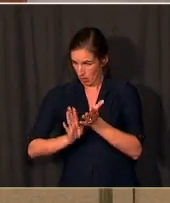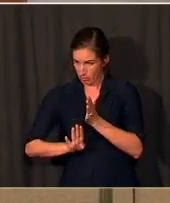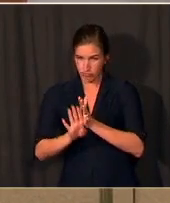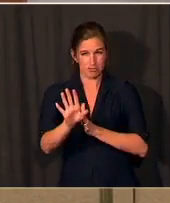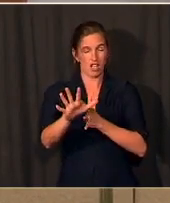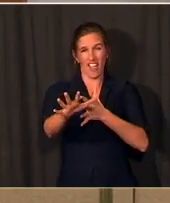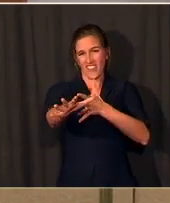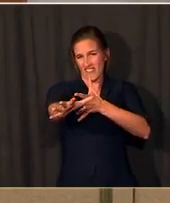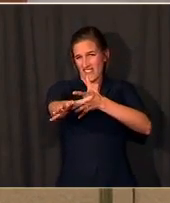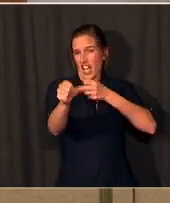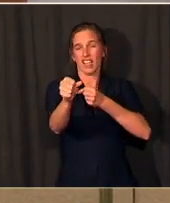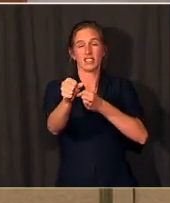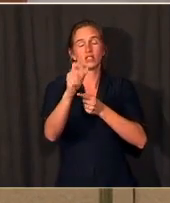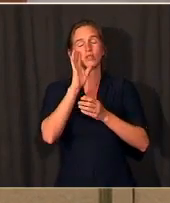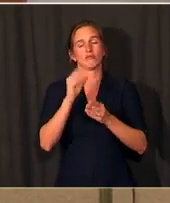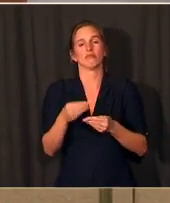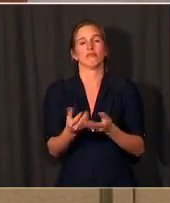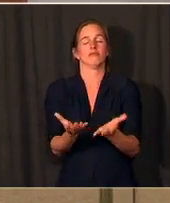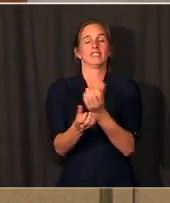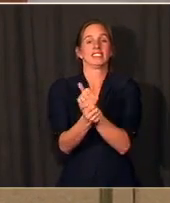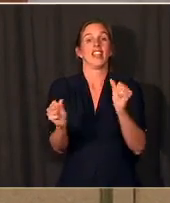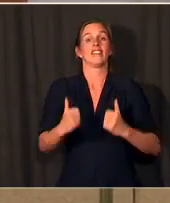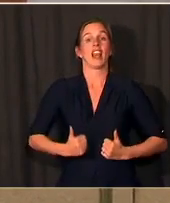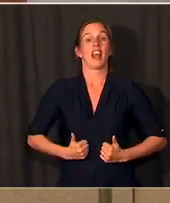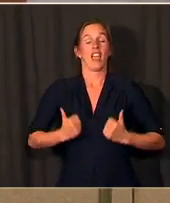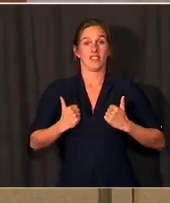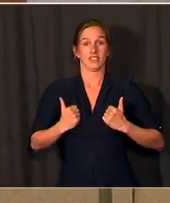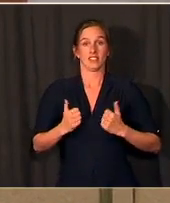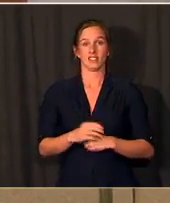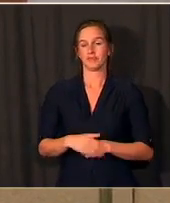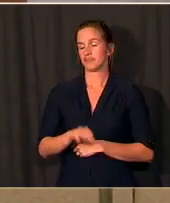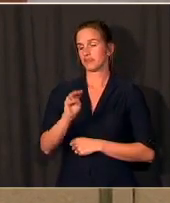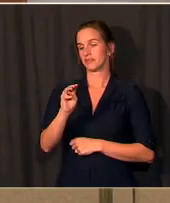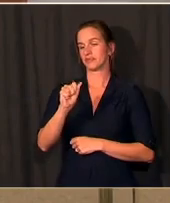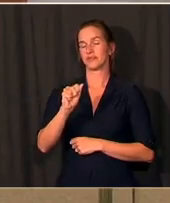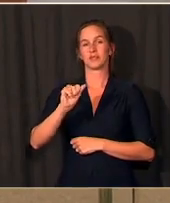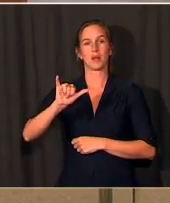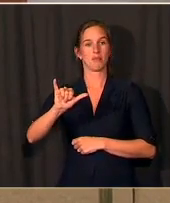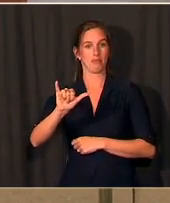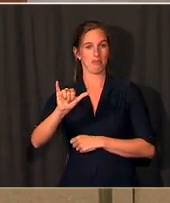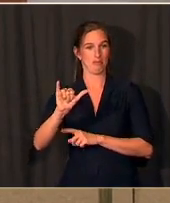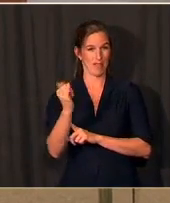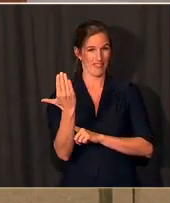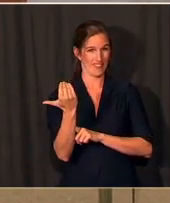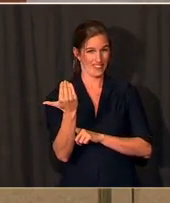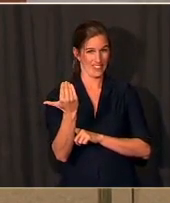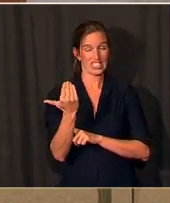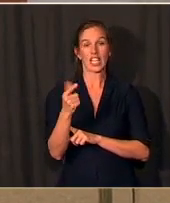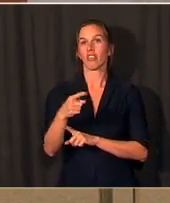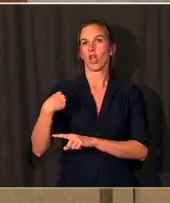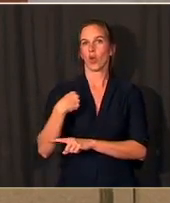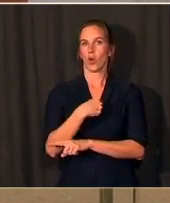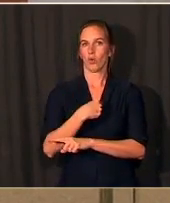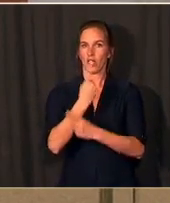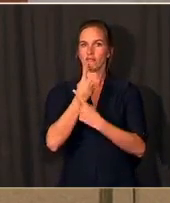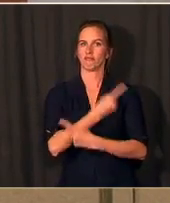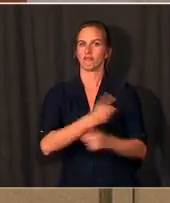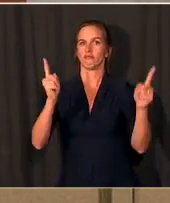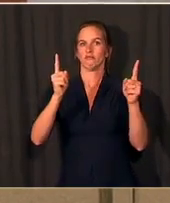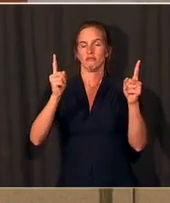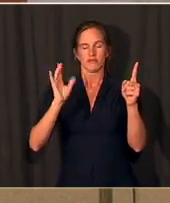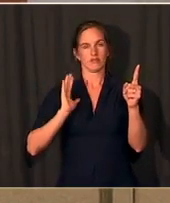lives. On May 15th, almost 6 months ago to the day, we stated the goal of the operation, which was to